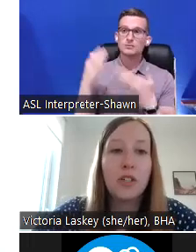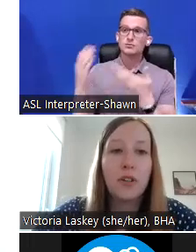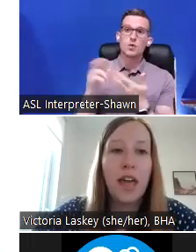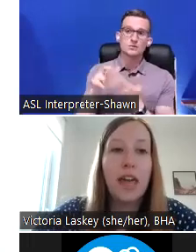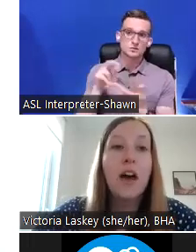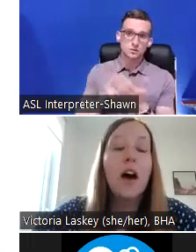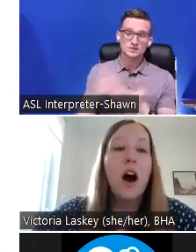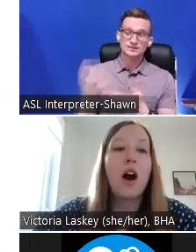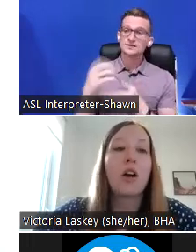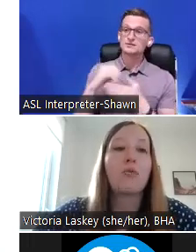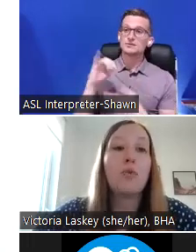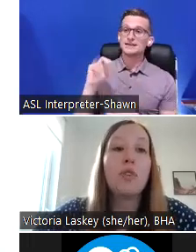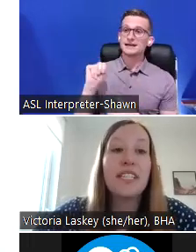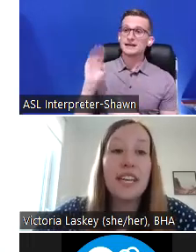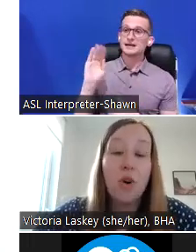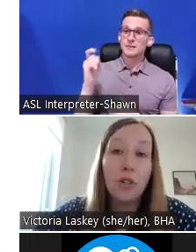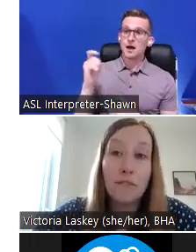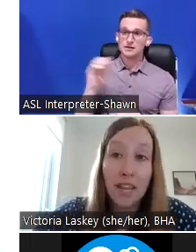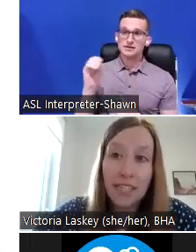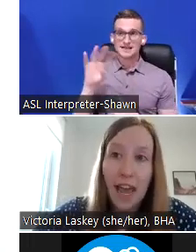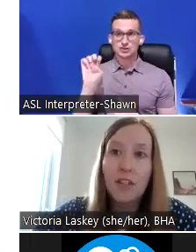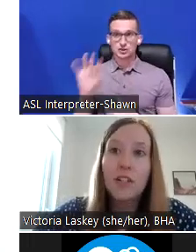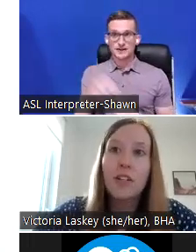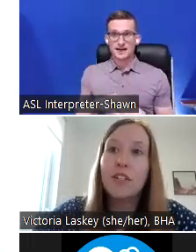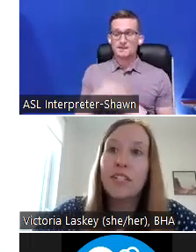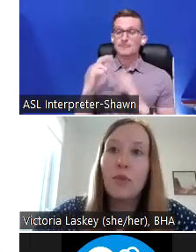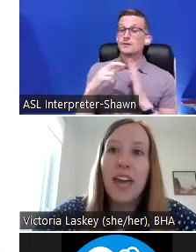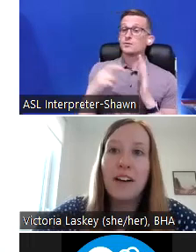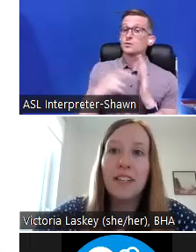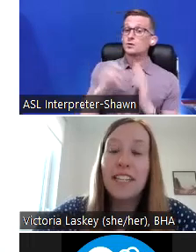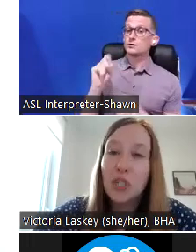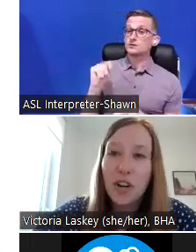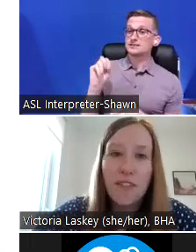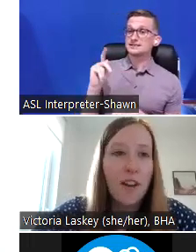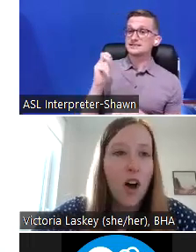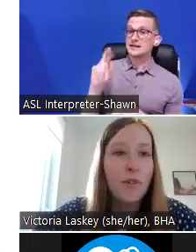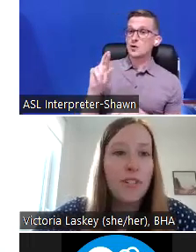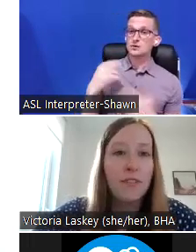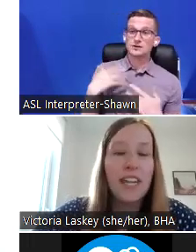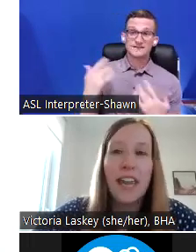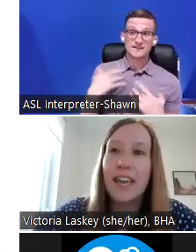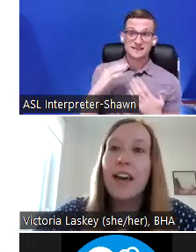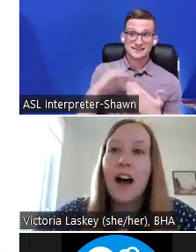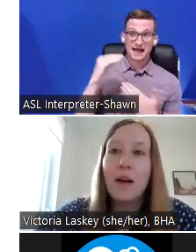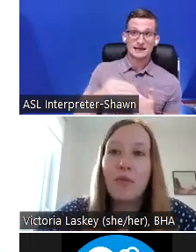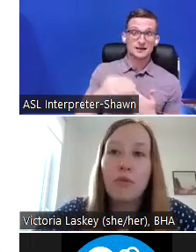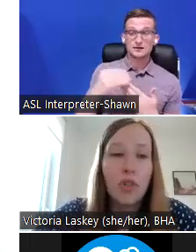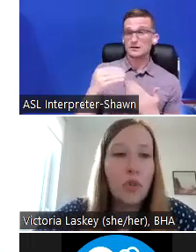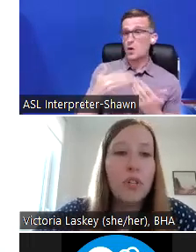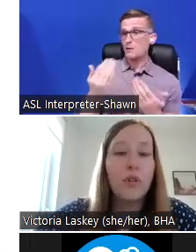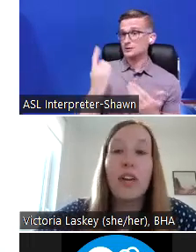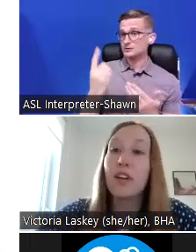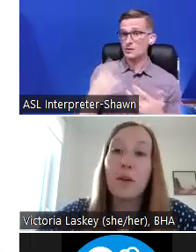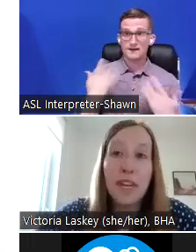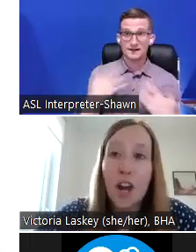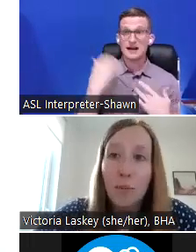and survey. Our rules stakeholder events calendar, you'll see we have at least one event almost every day through